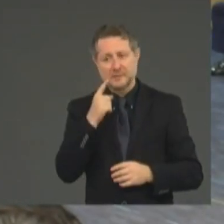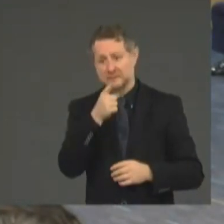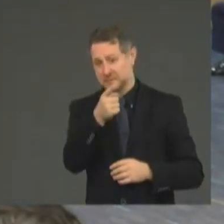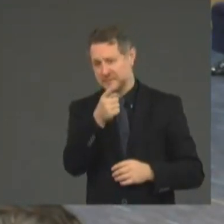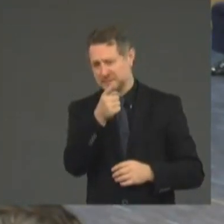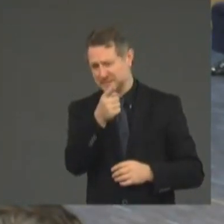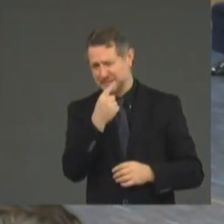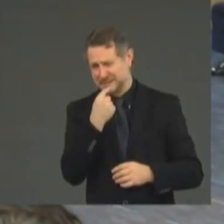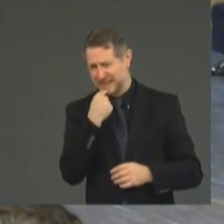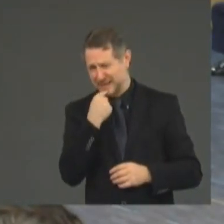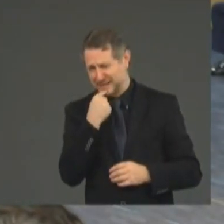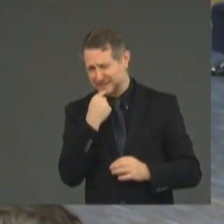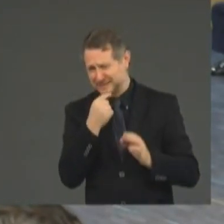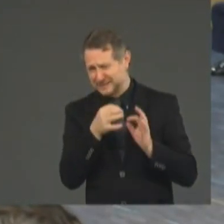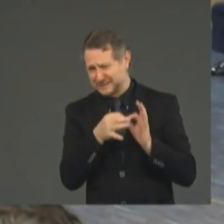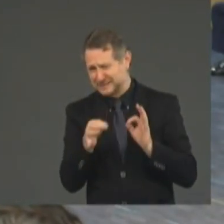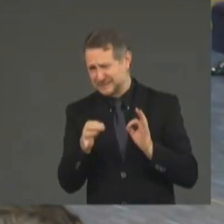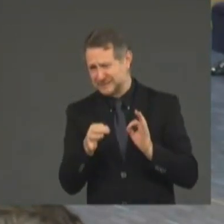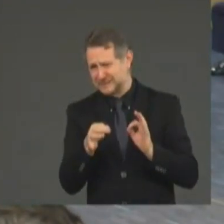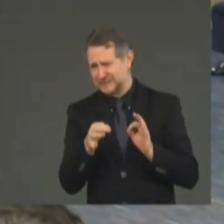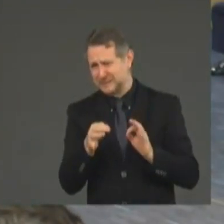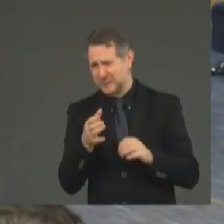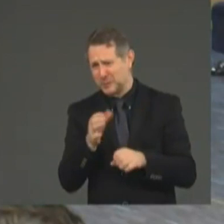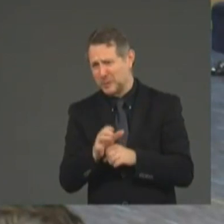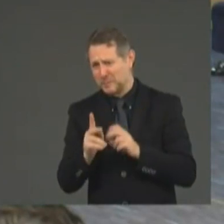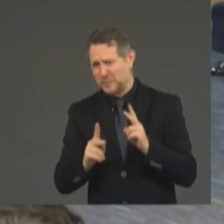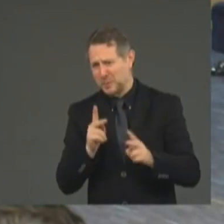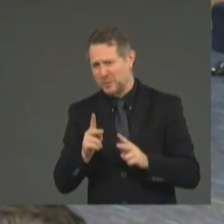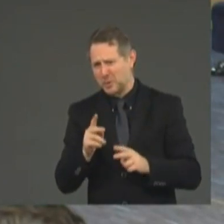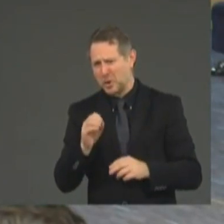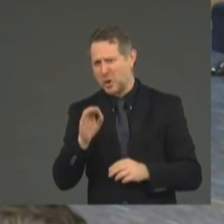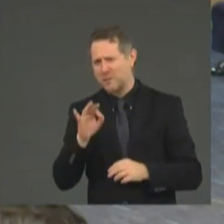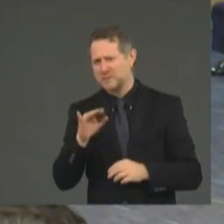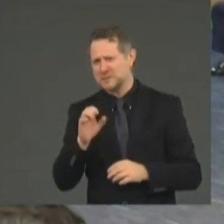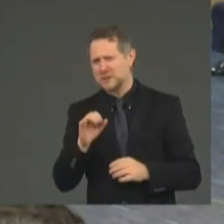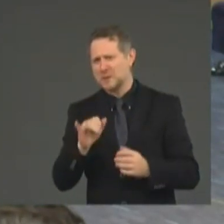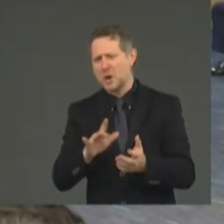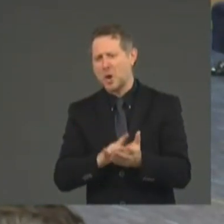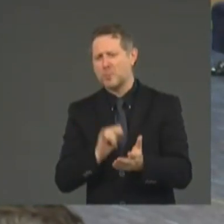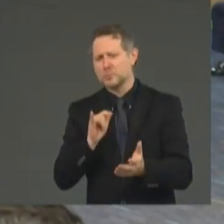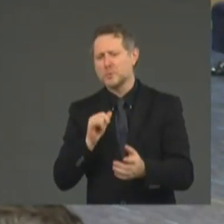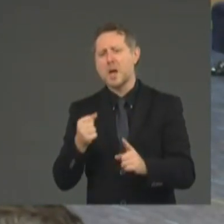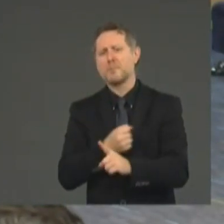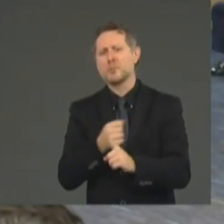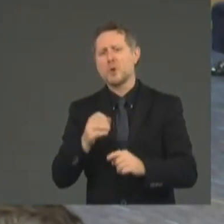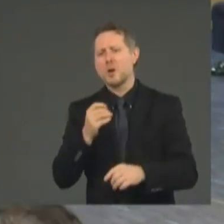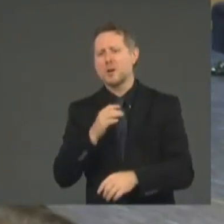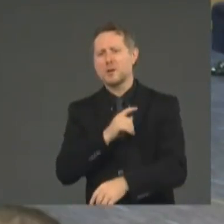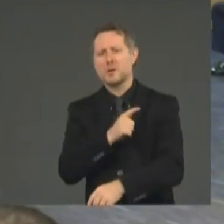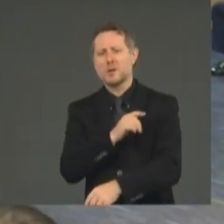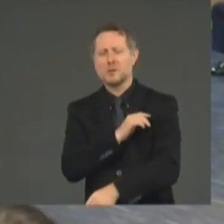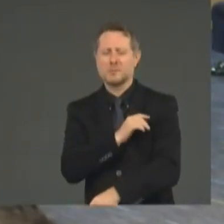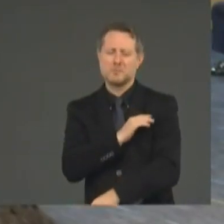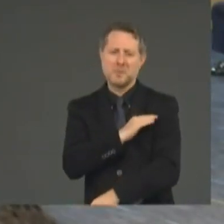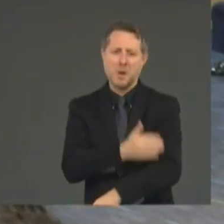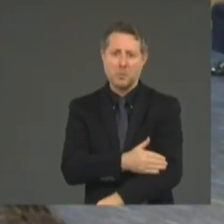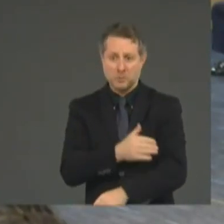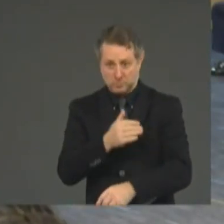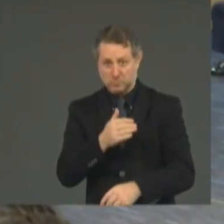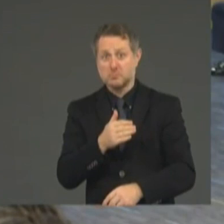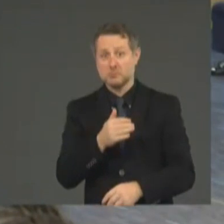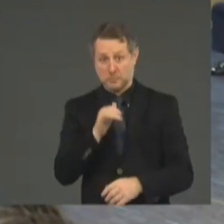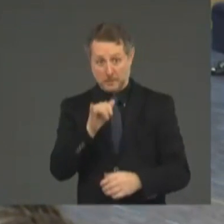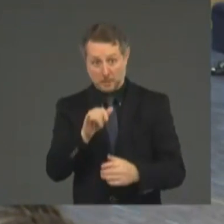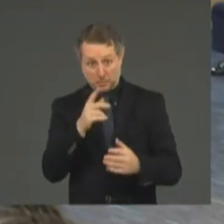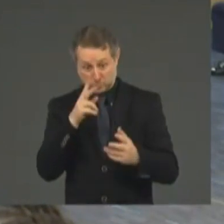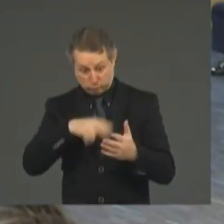the order is to force people to work off-site. They call it an abuse of power. Have you had a chance to review this lawsuit? And we're eager for your opinion if you